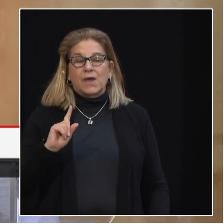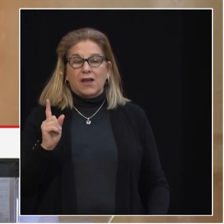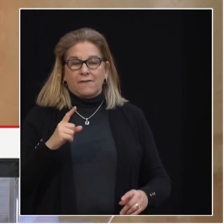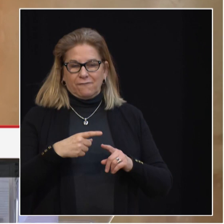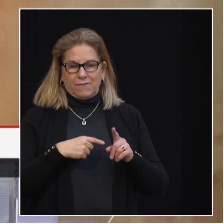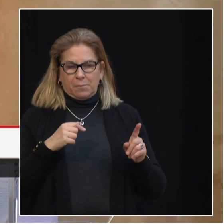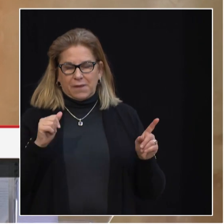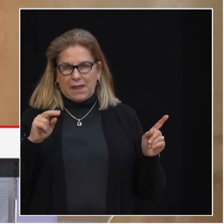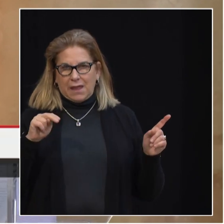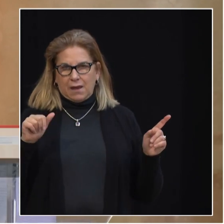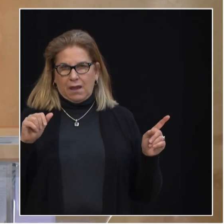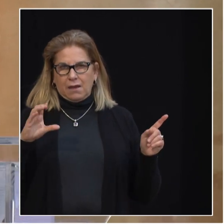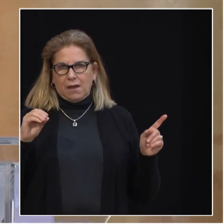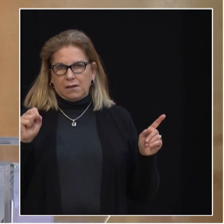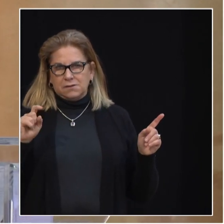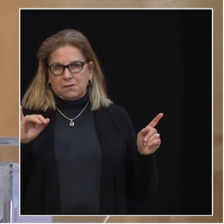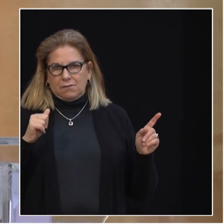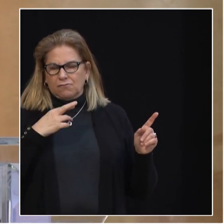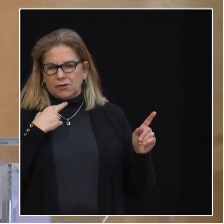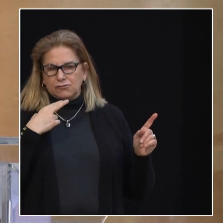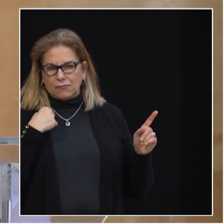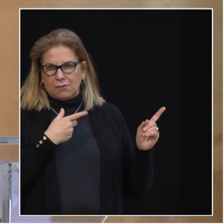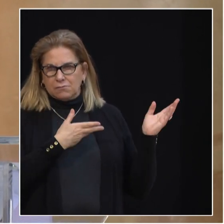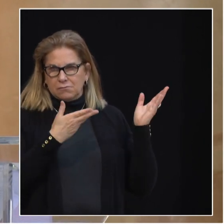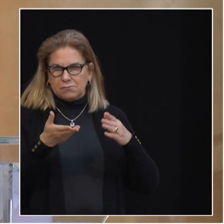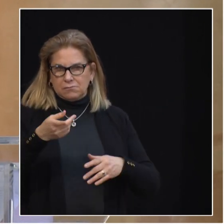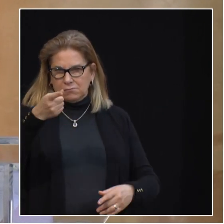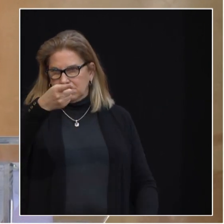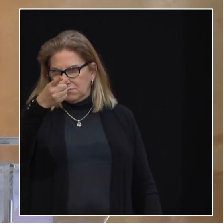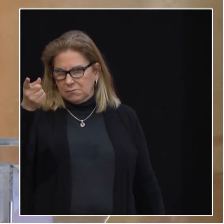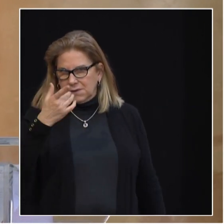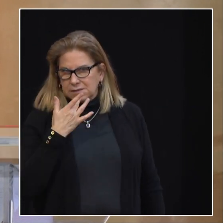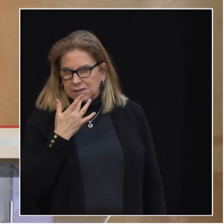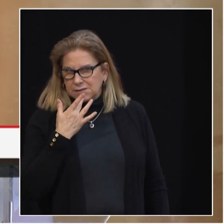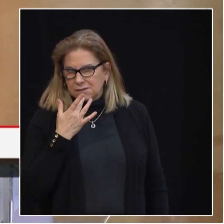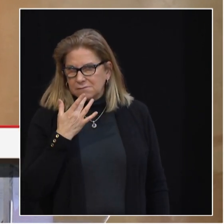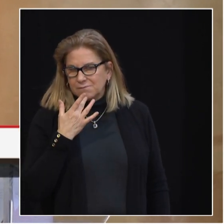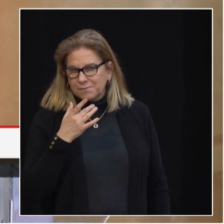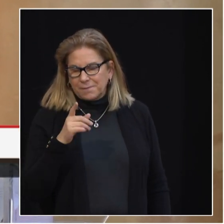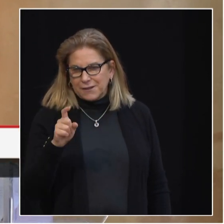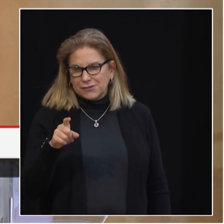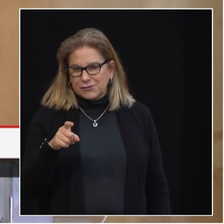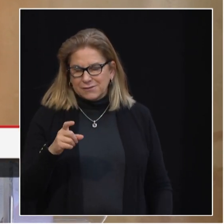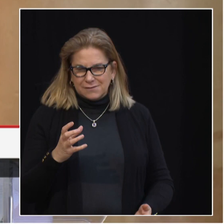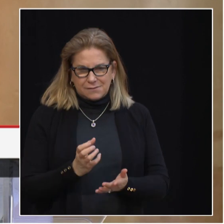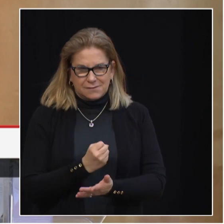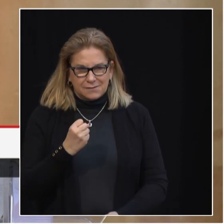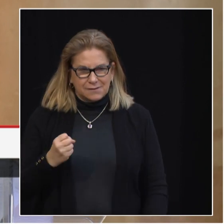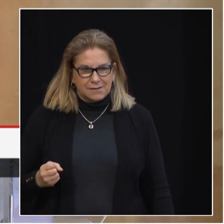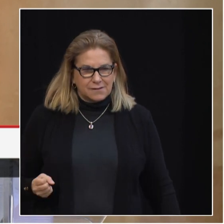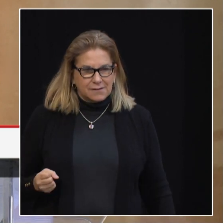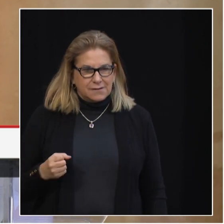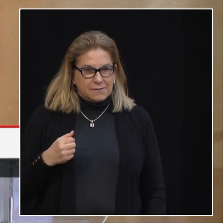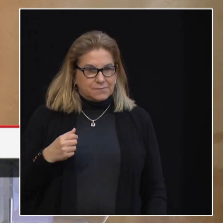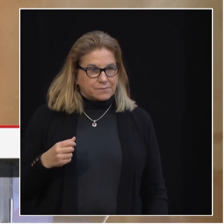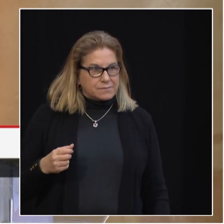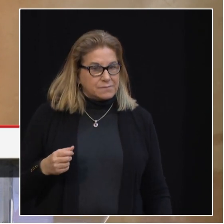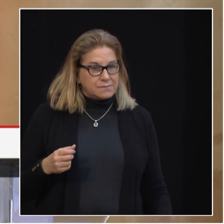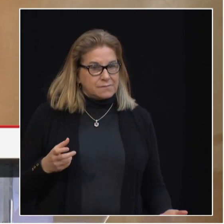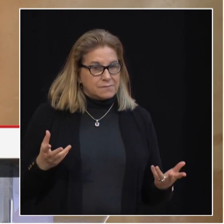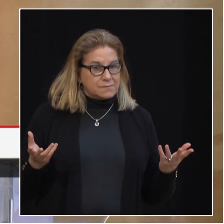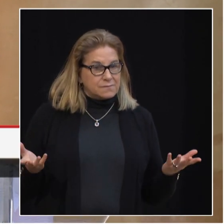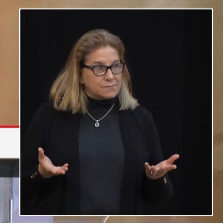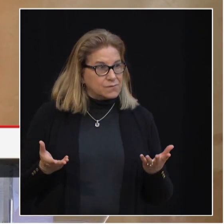It's been great to see what my colleagues are offering and the amazing opportunities available in the district. As many of you are aware, Mayor